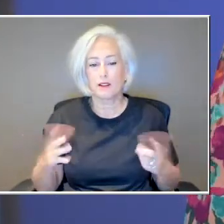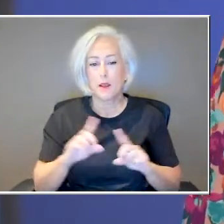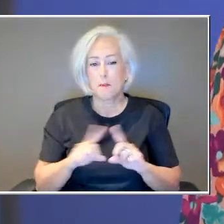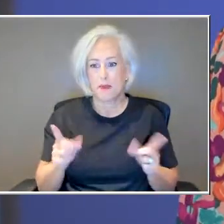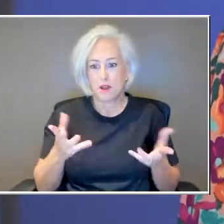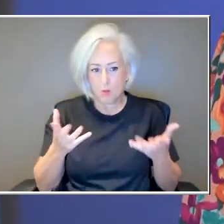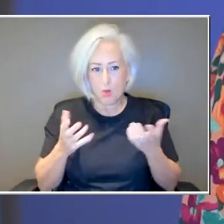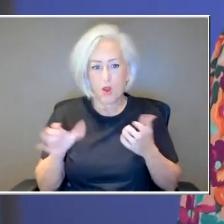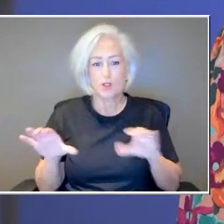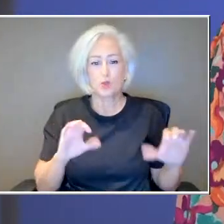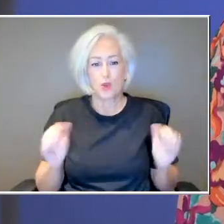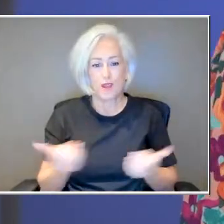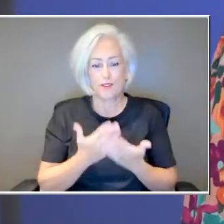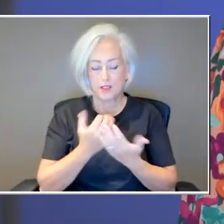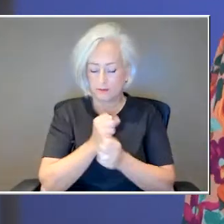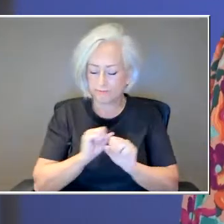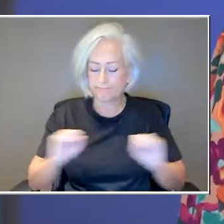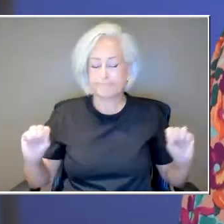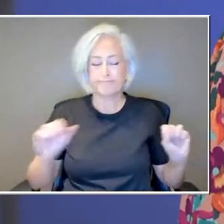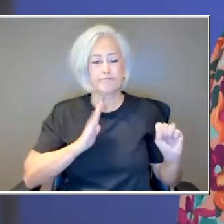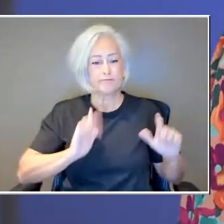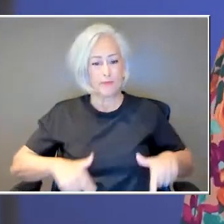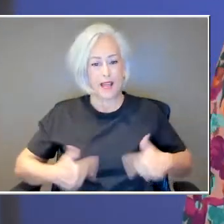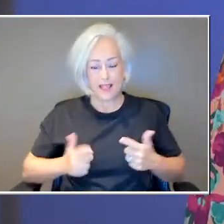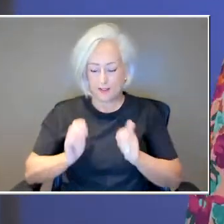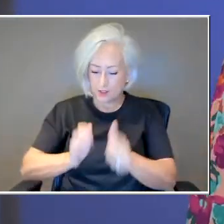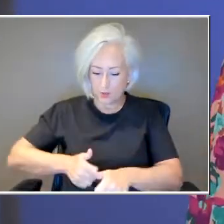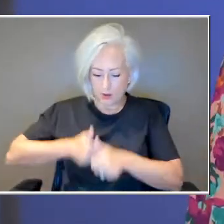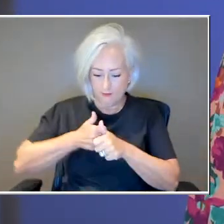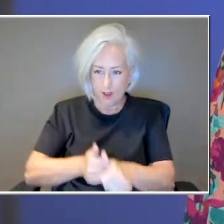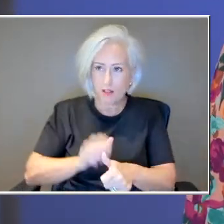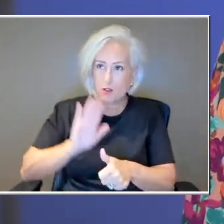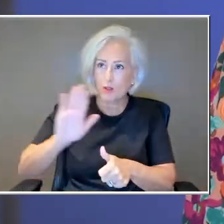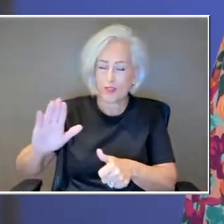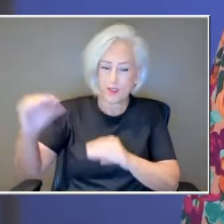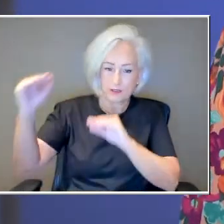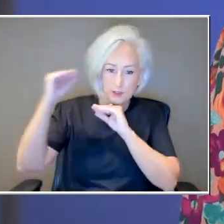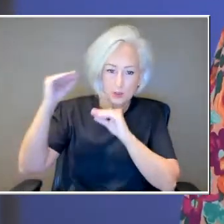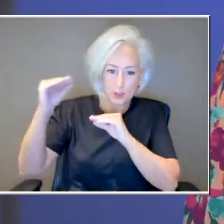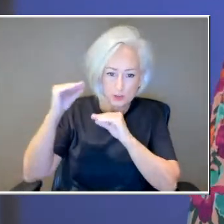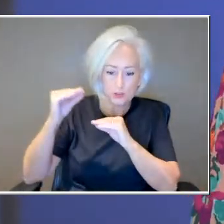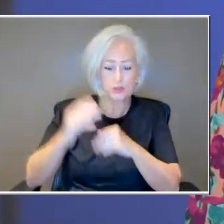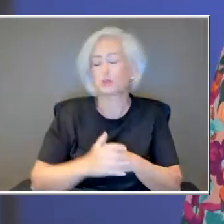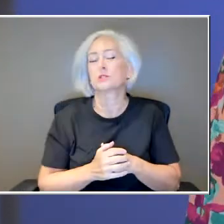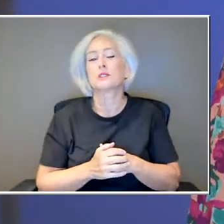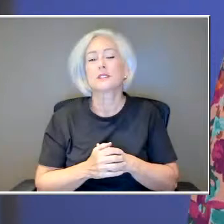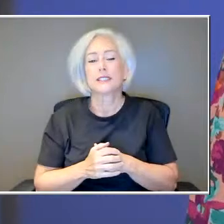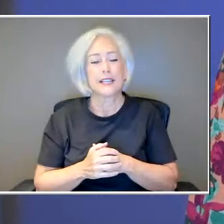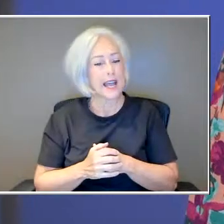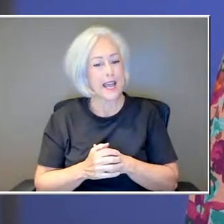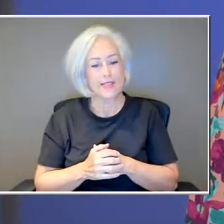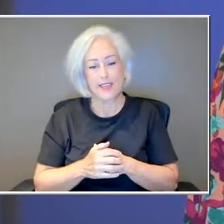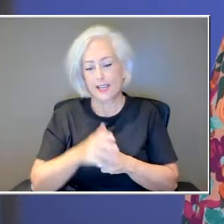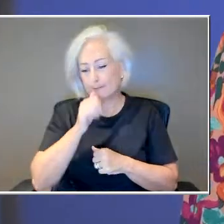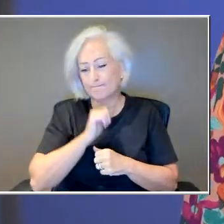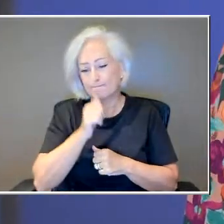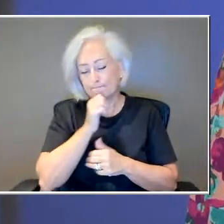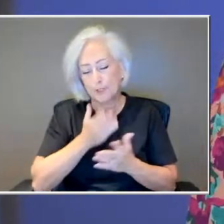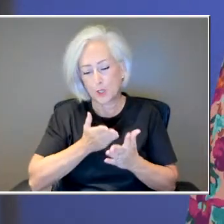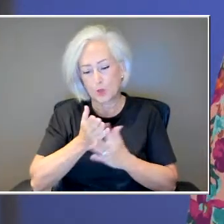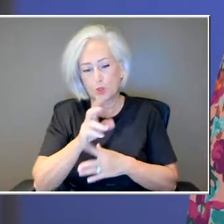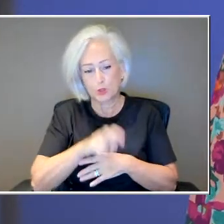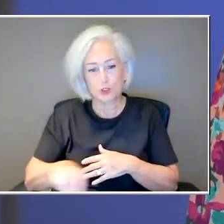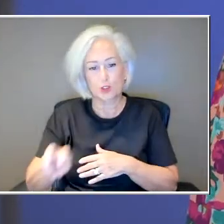could to save my life, and so I followed all their direction, and it just took me through the journey, and I came